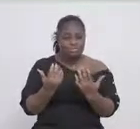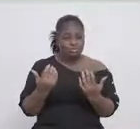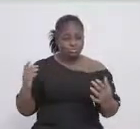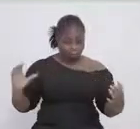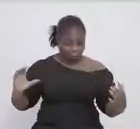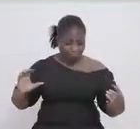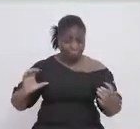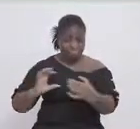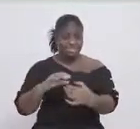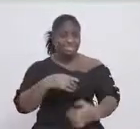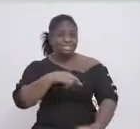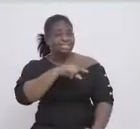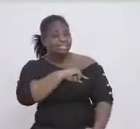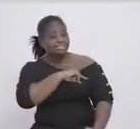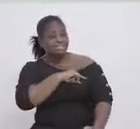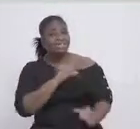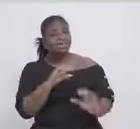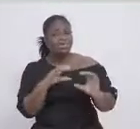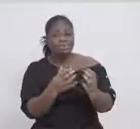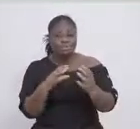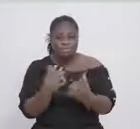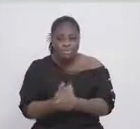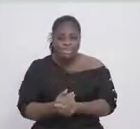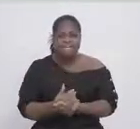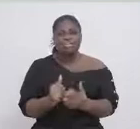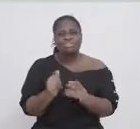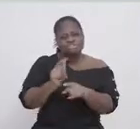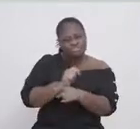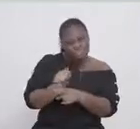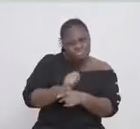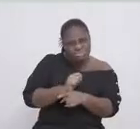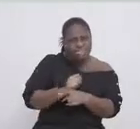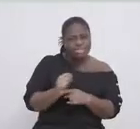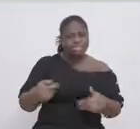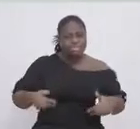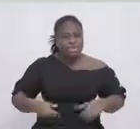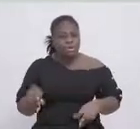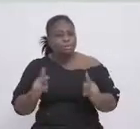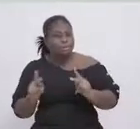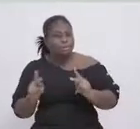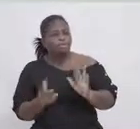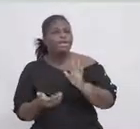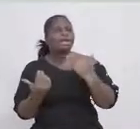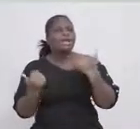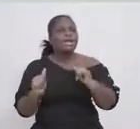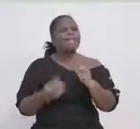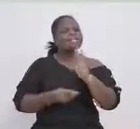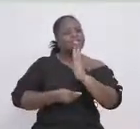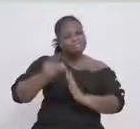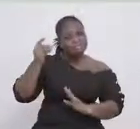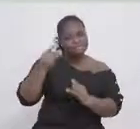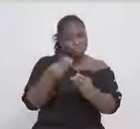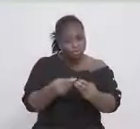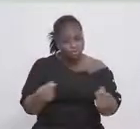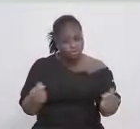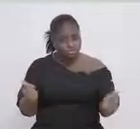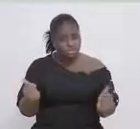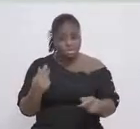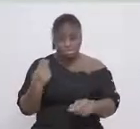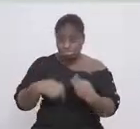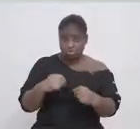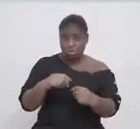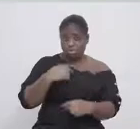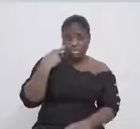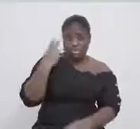gap in technology and also skilling young people so that, you know, they can develop solutions to the problems that they see around